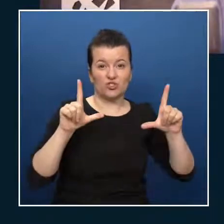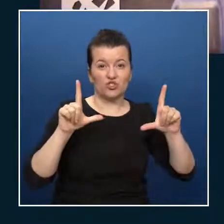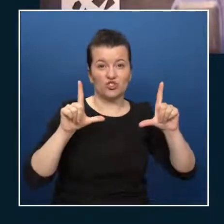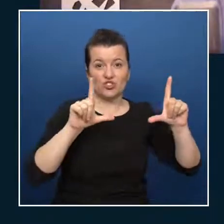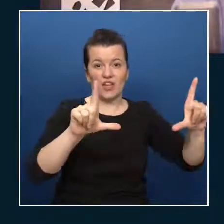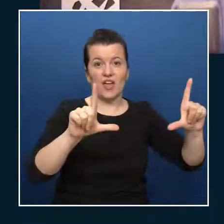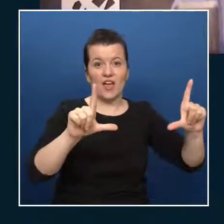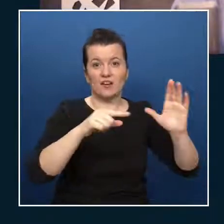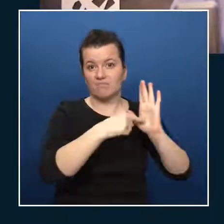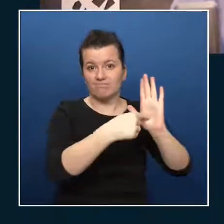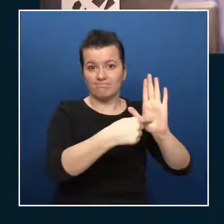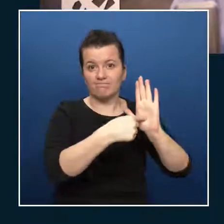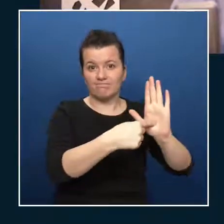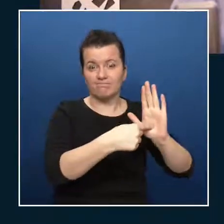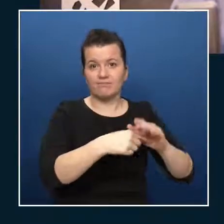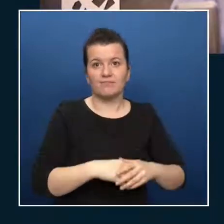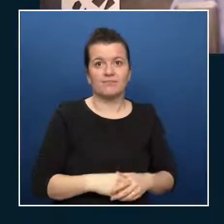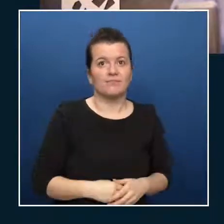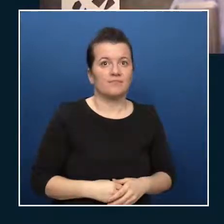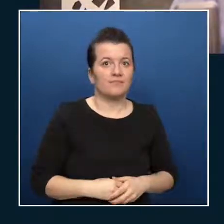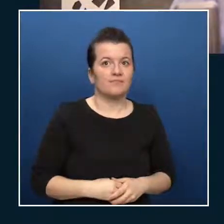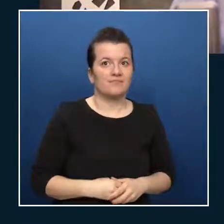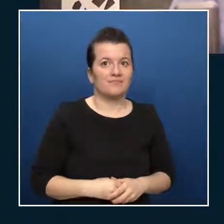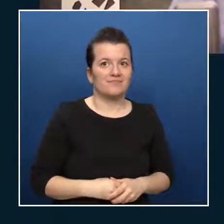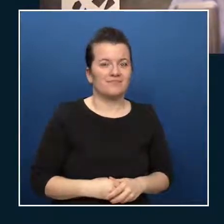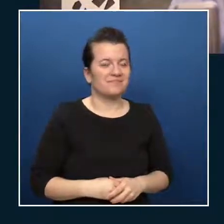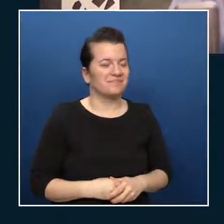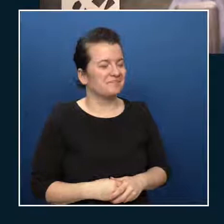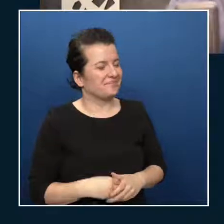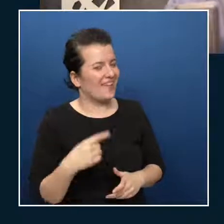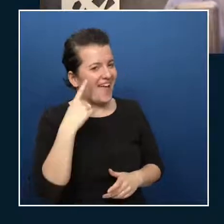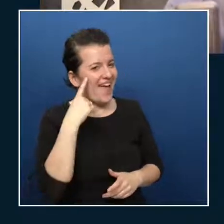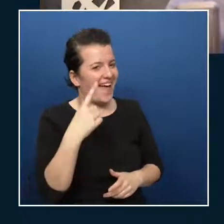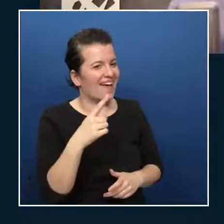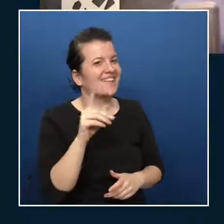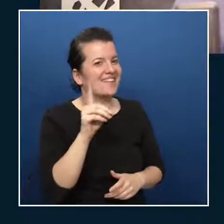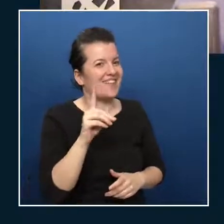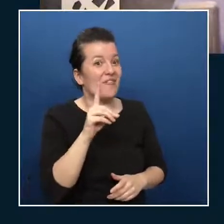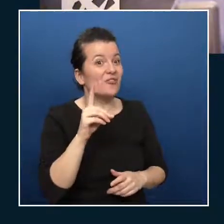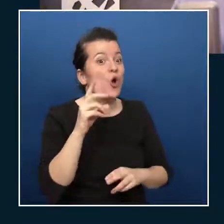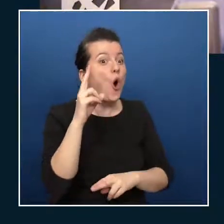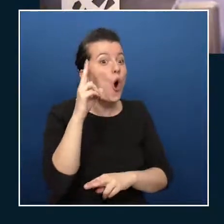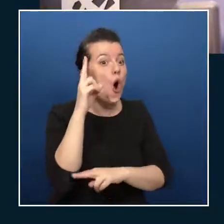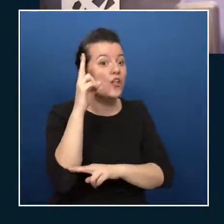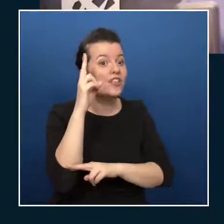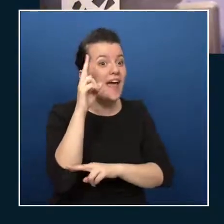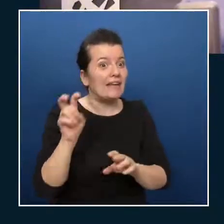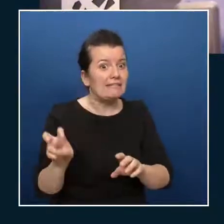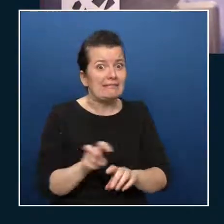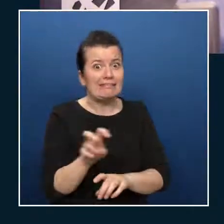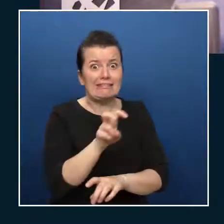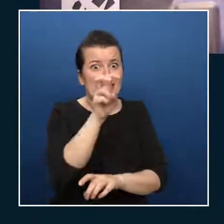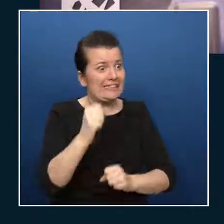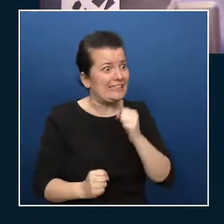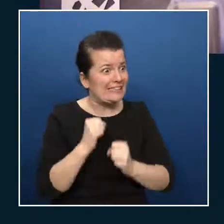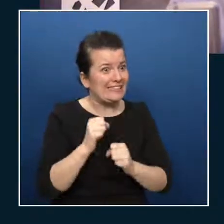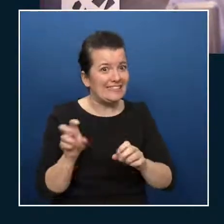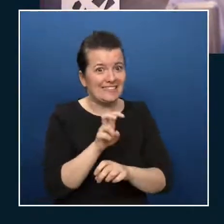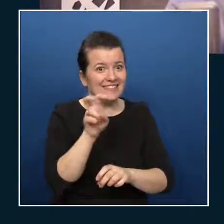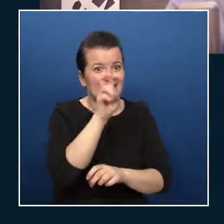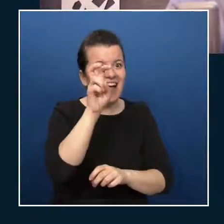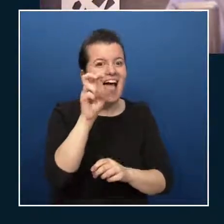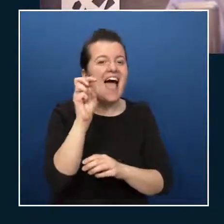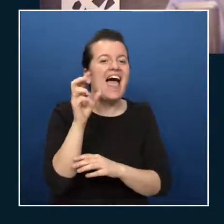think Dawood is running through the hotel trying to find a decent connection to join the stream again. Was he supposed to share